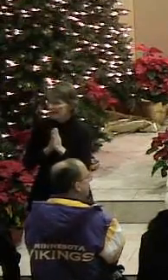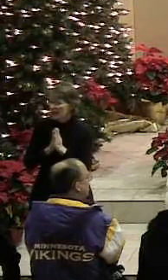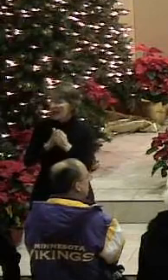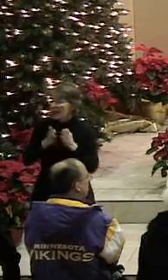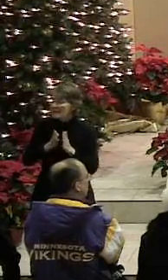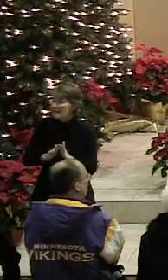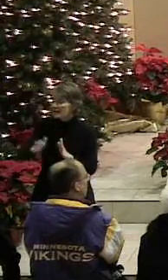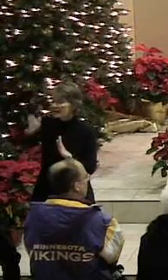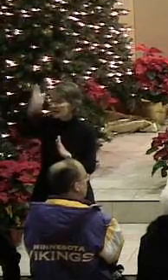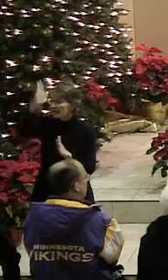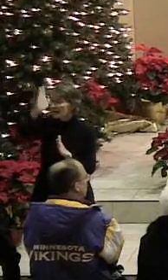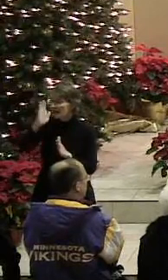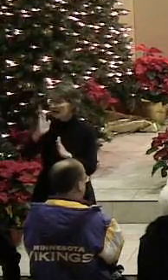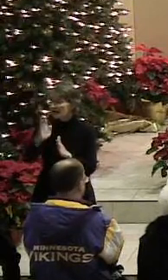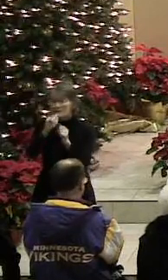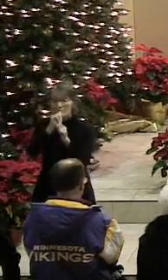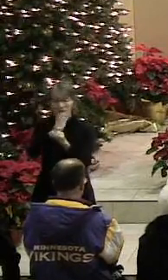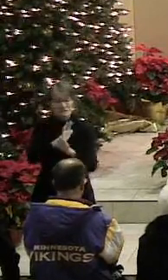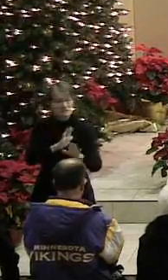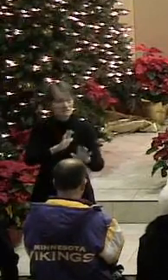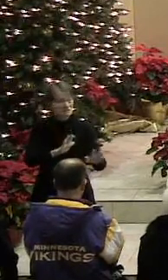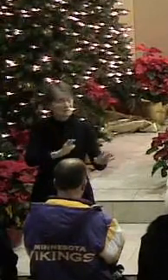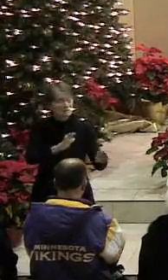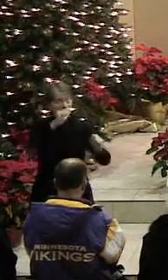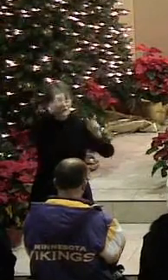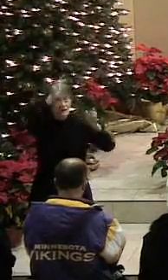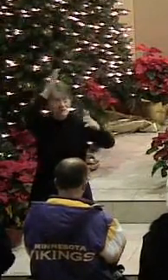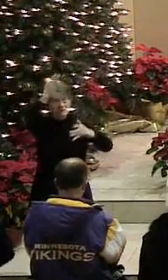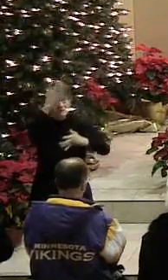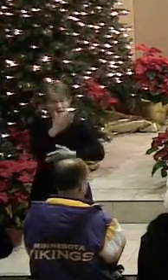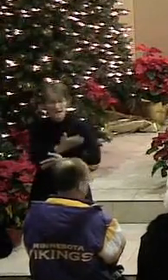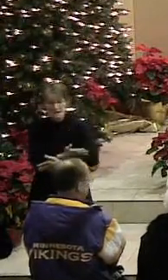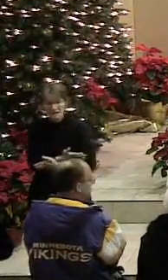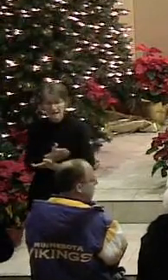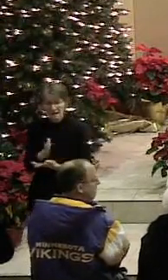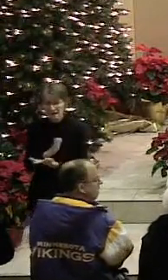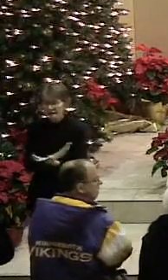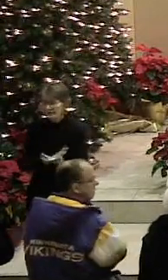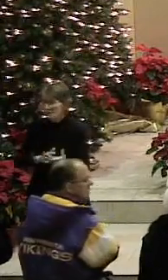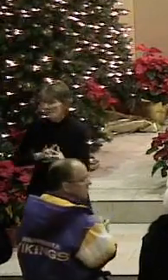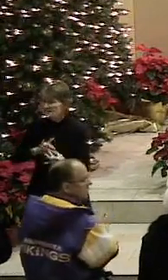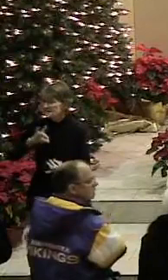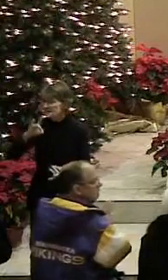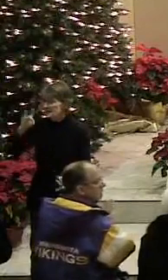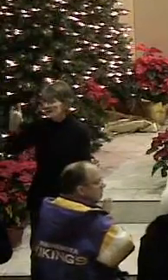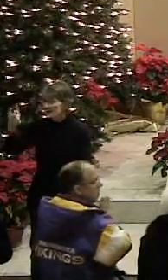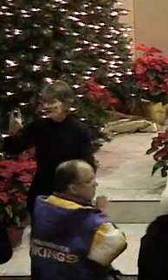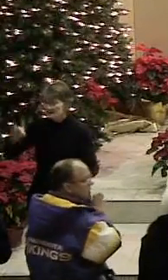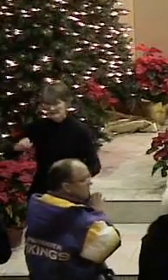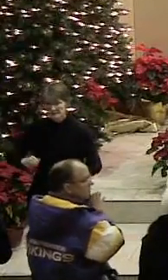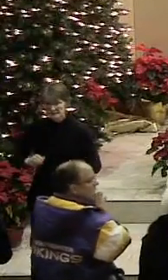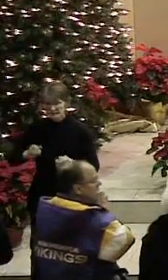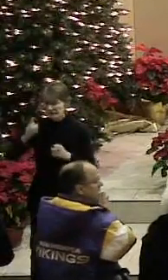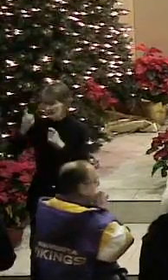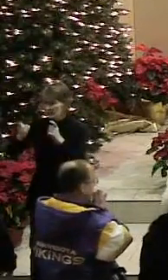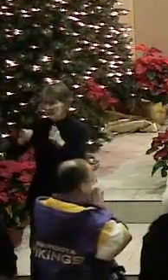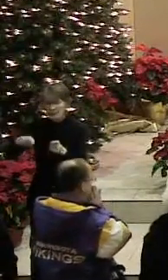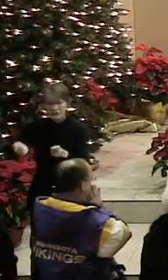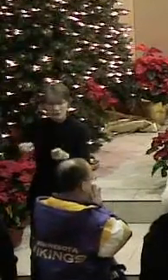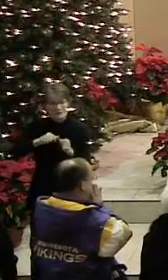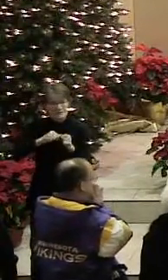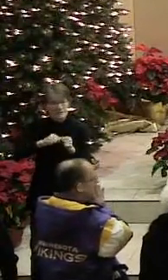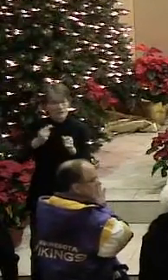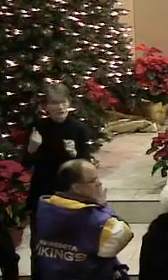And may the blessing of Almighty God, the Father, and the Son, and the Holy Spirit come down on you and remain